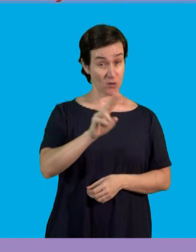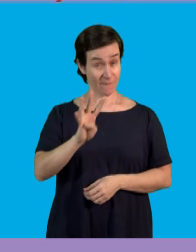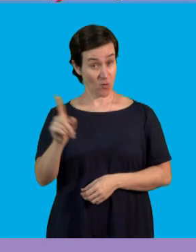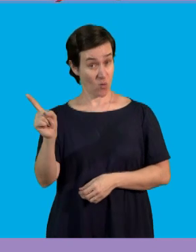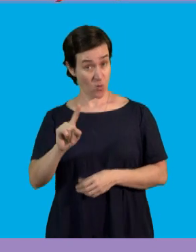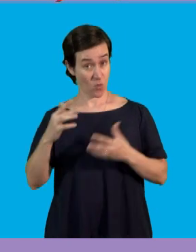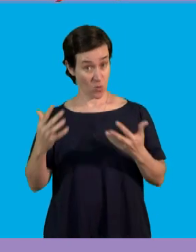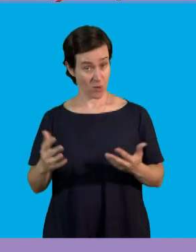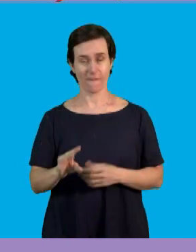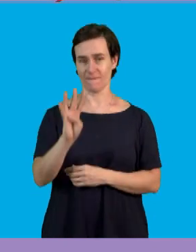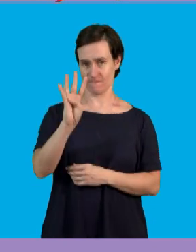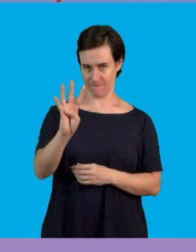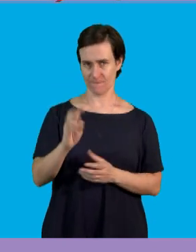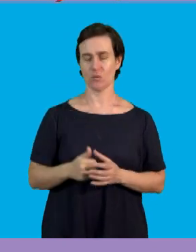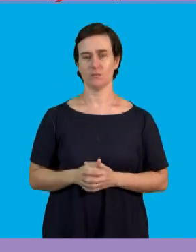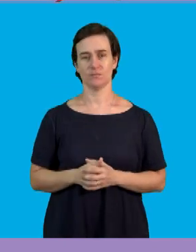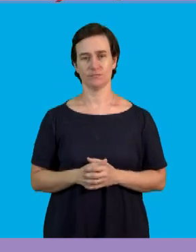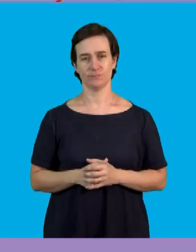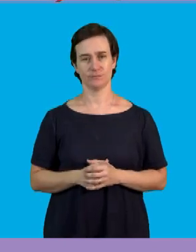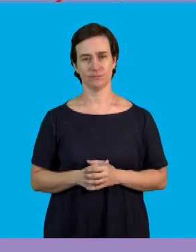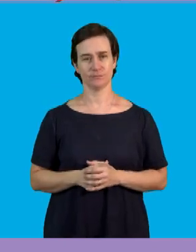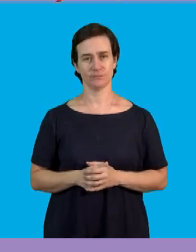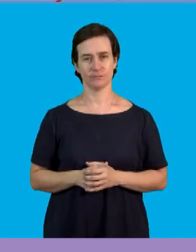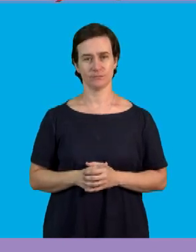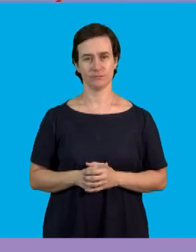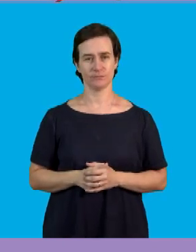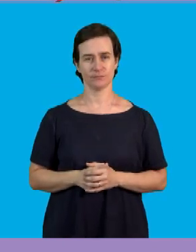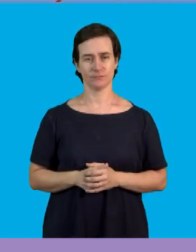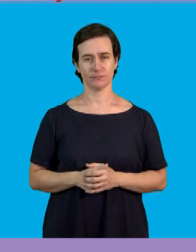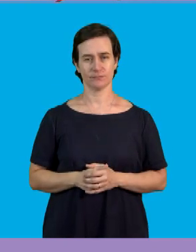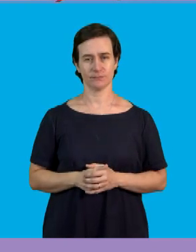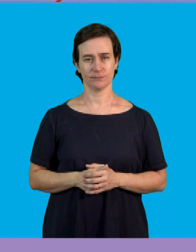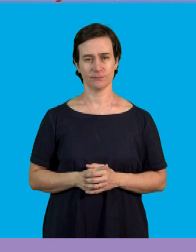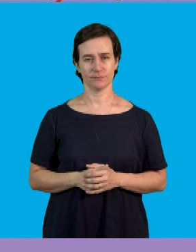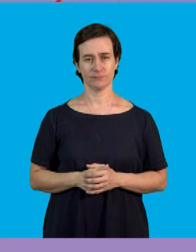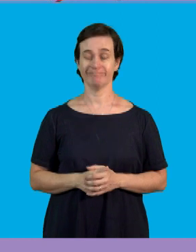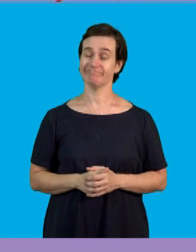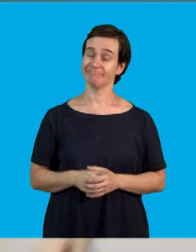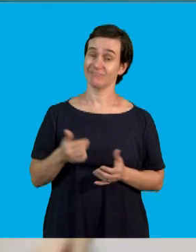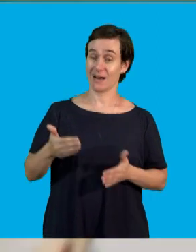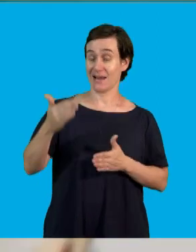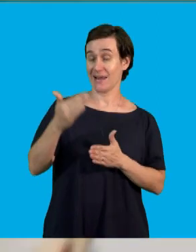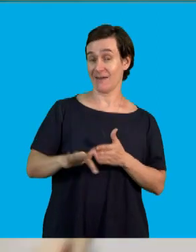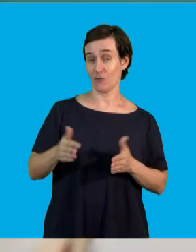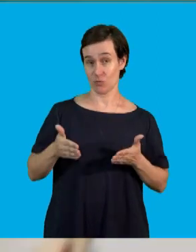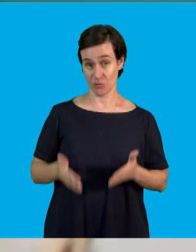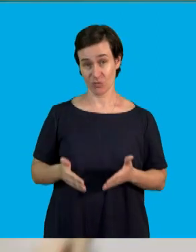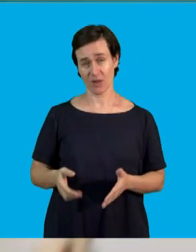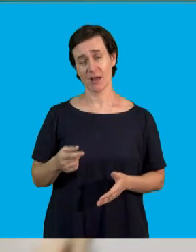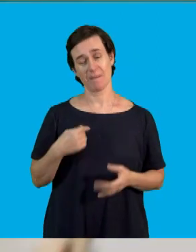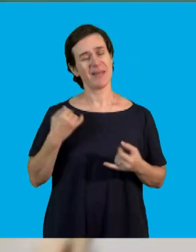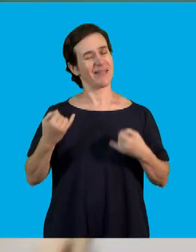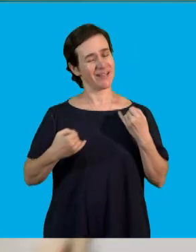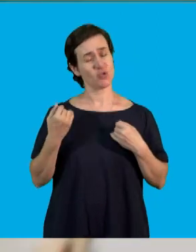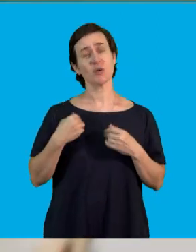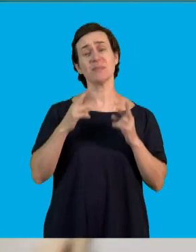between 180 and 124 is going to be 4. So that is the end of our